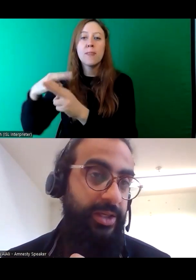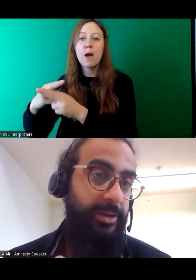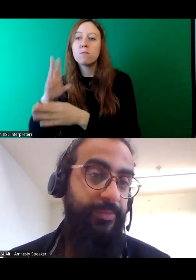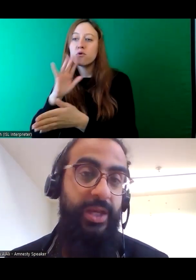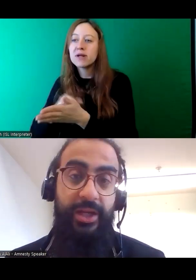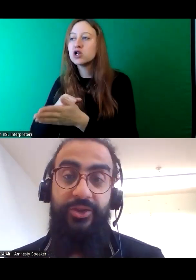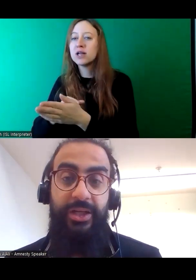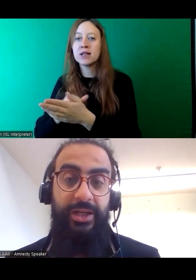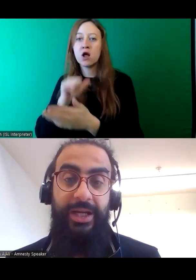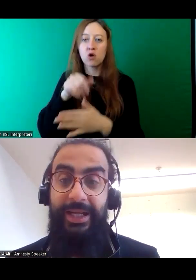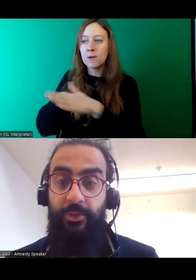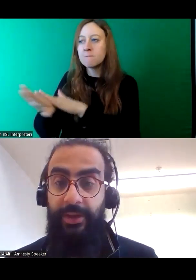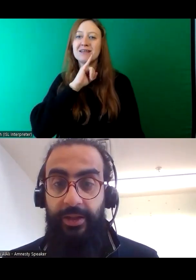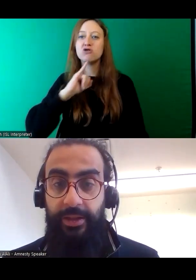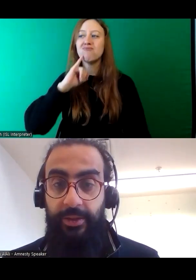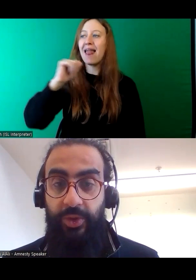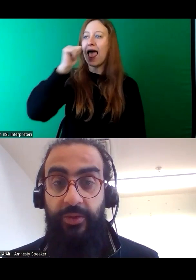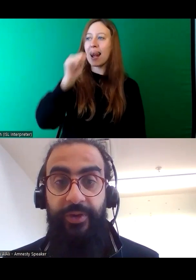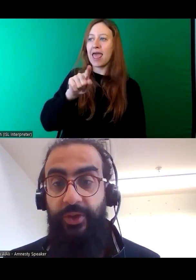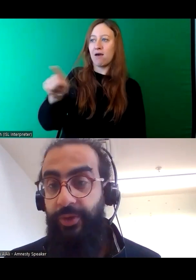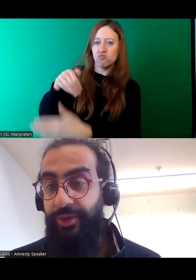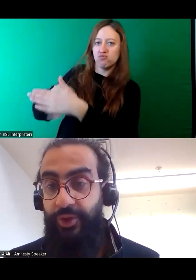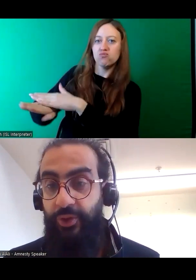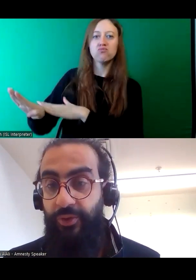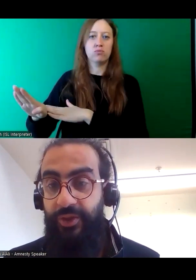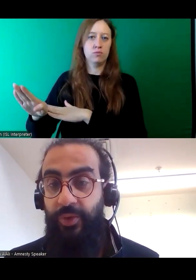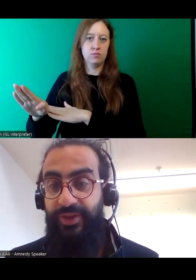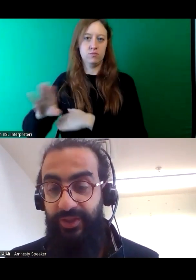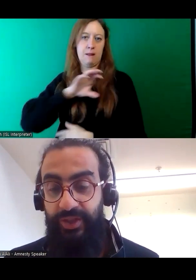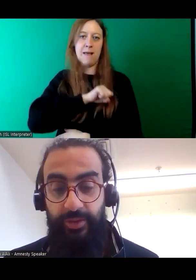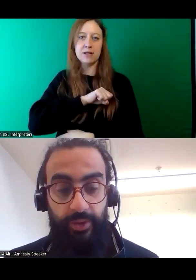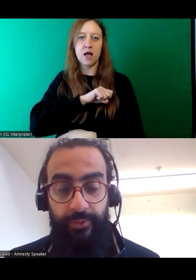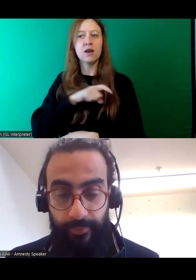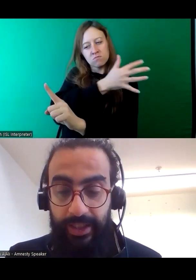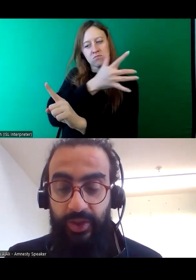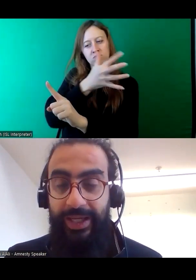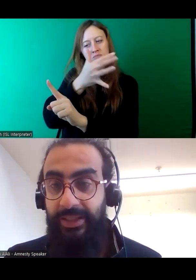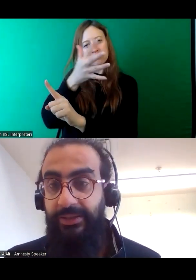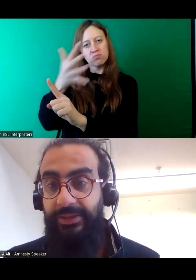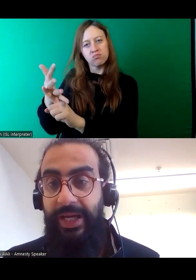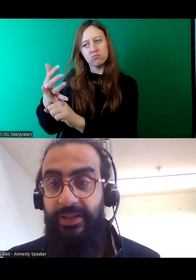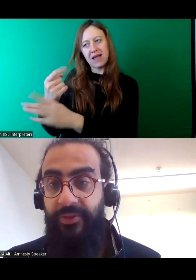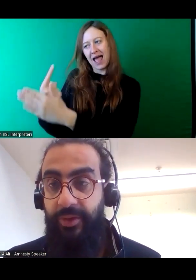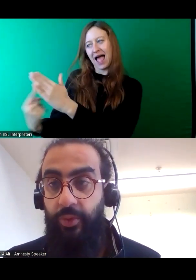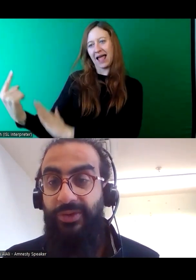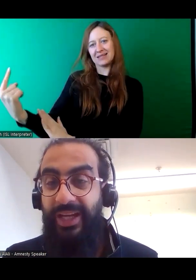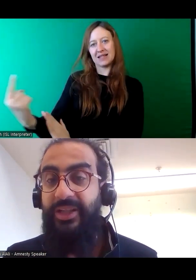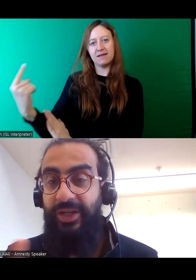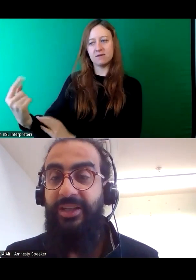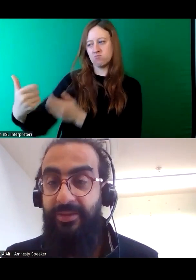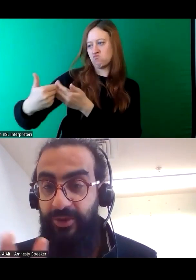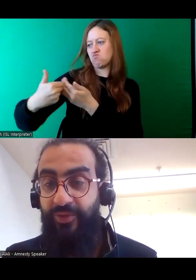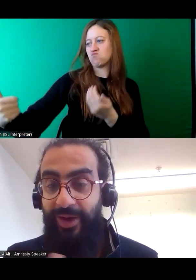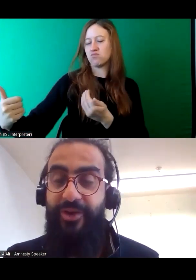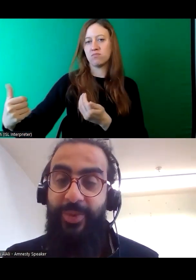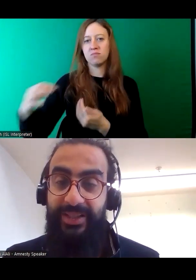without Israel allowing whatever is going on. So this was a system of isolating Gaza from the world and